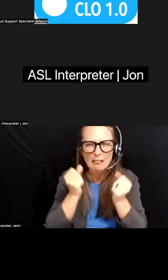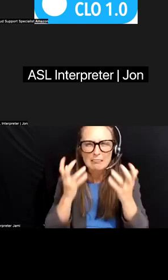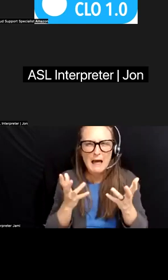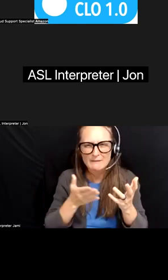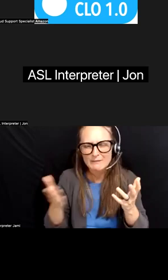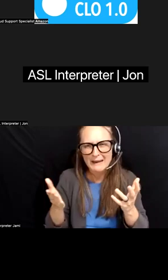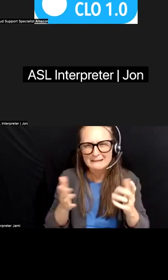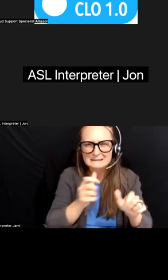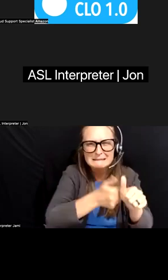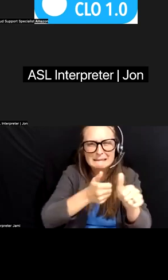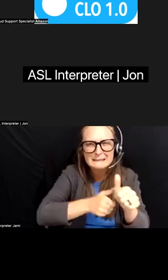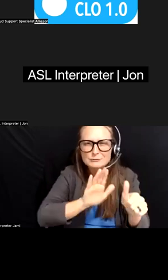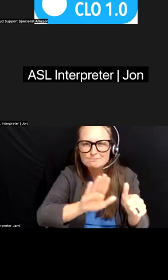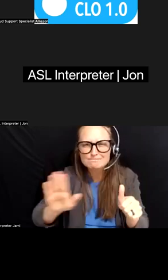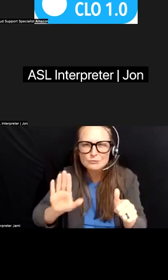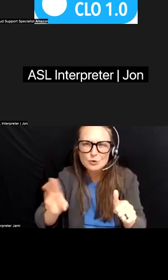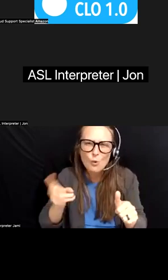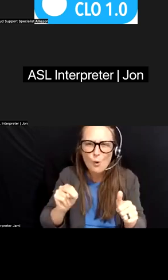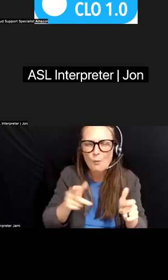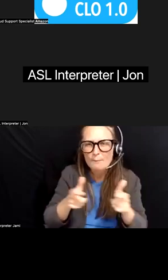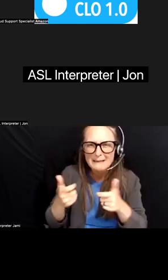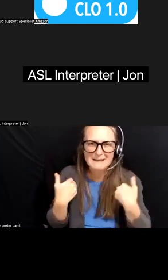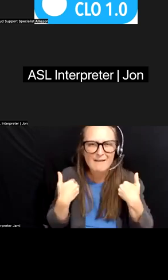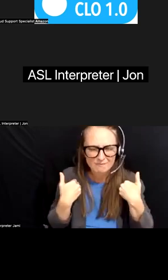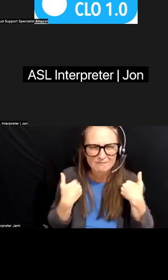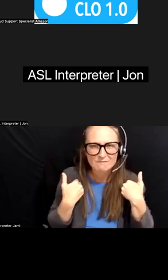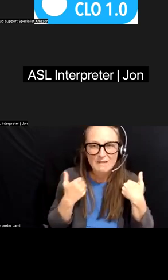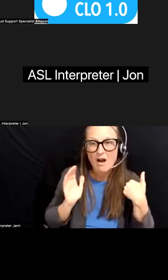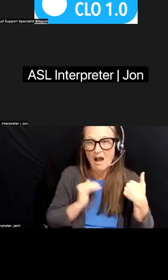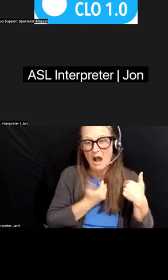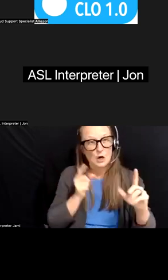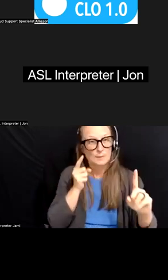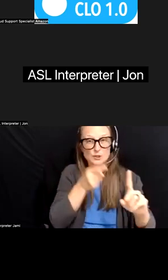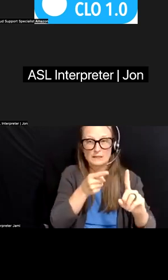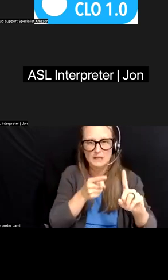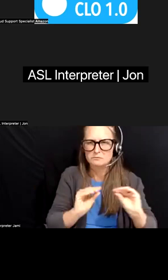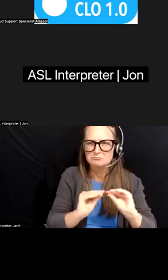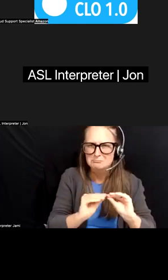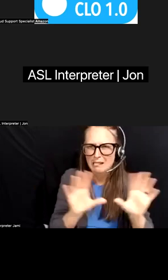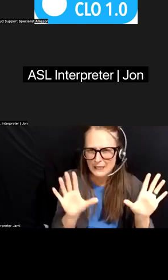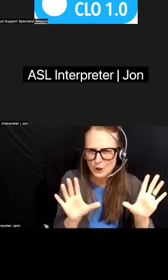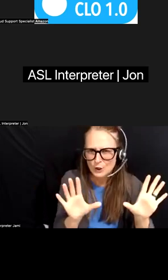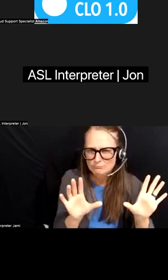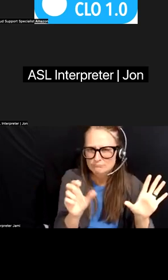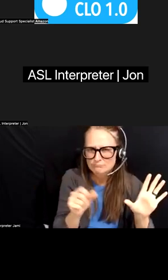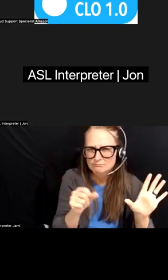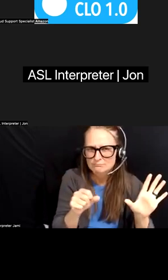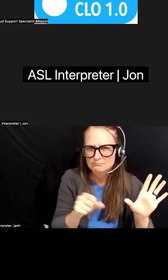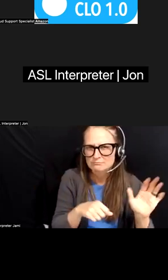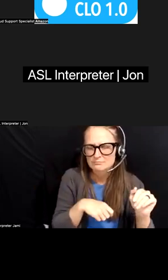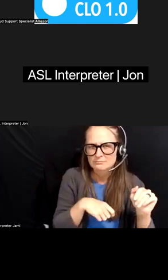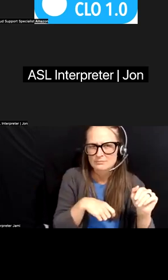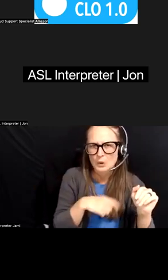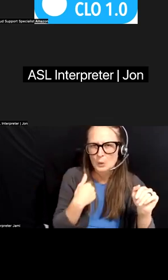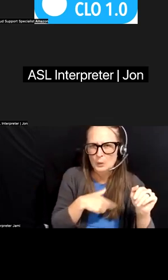pace. Our objective is pretty clear. We're just going to give you pretty